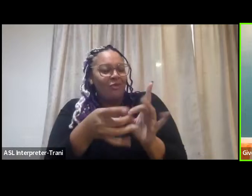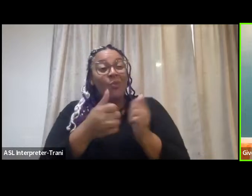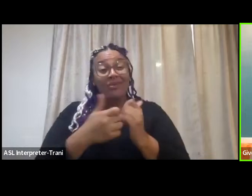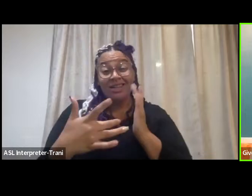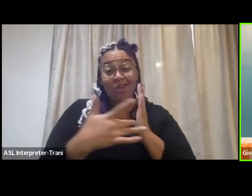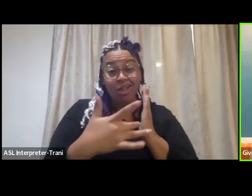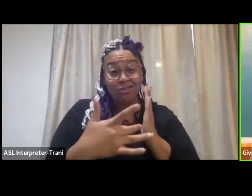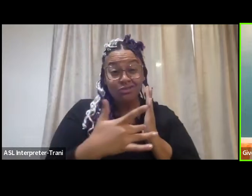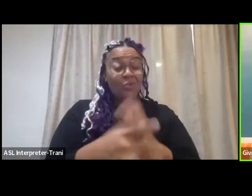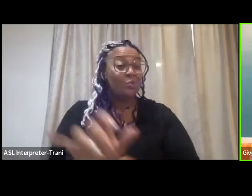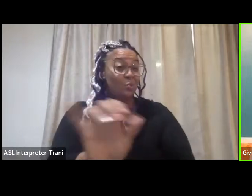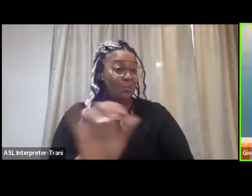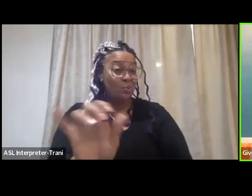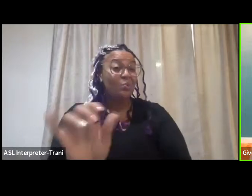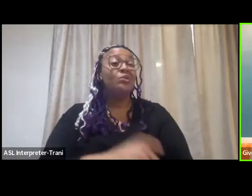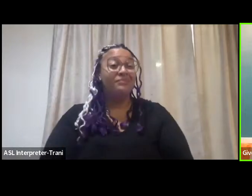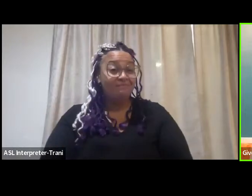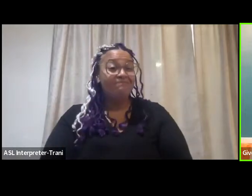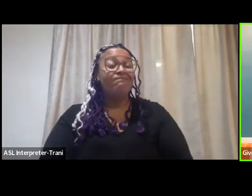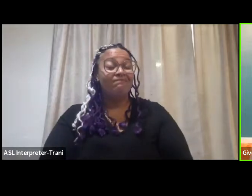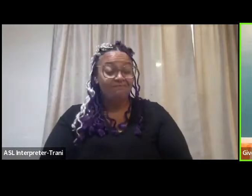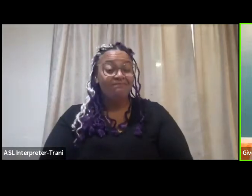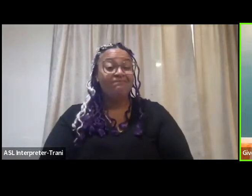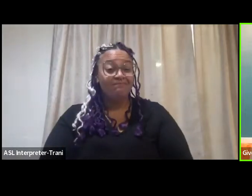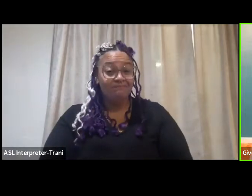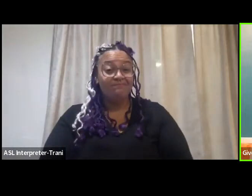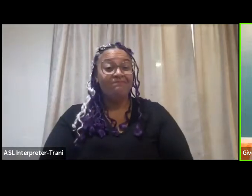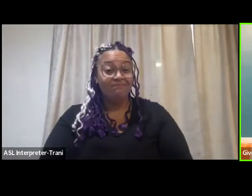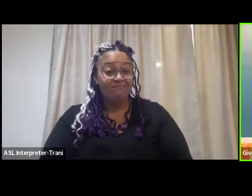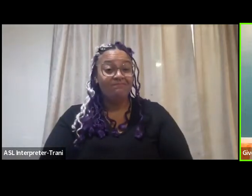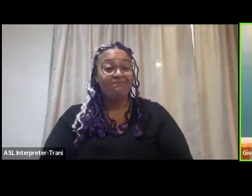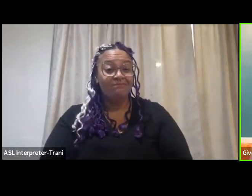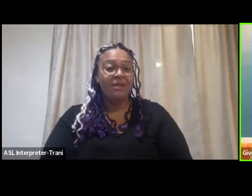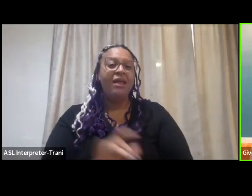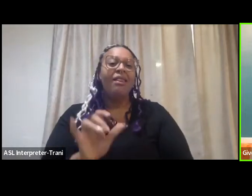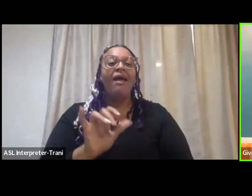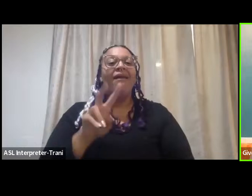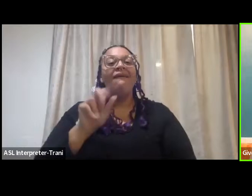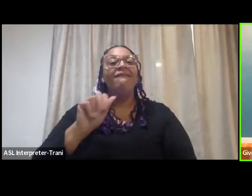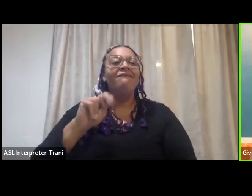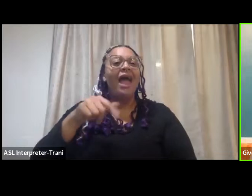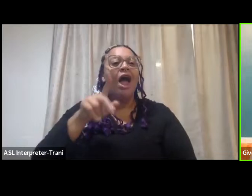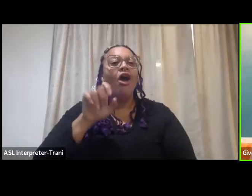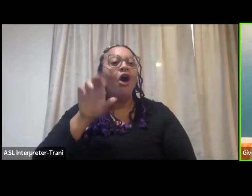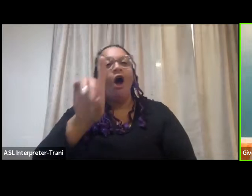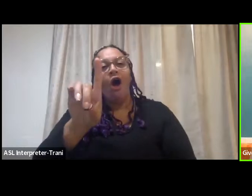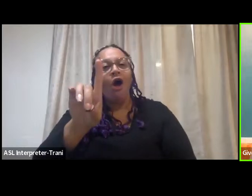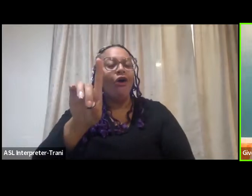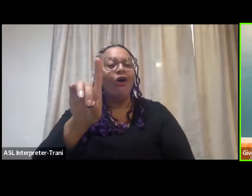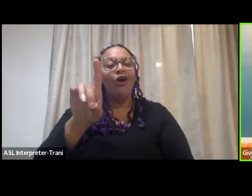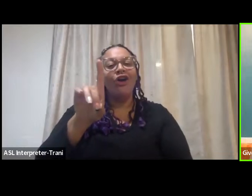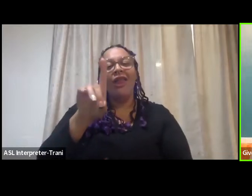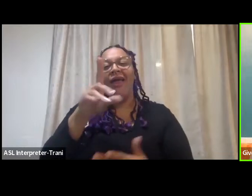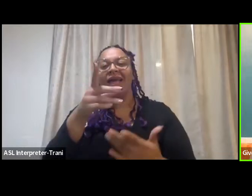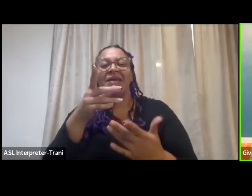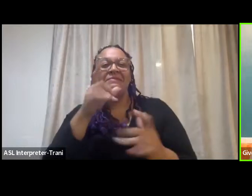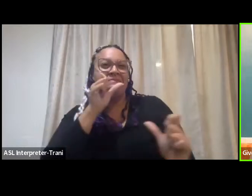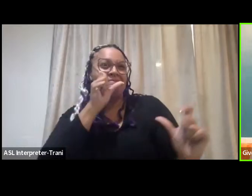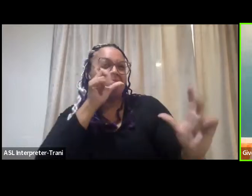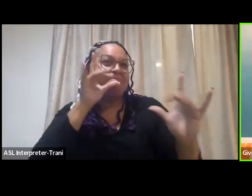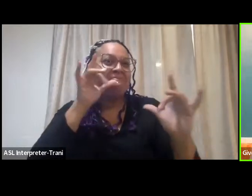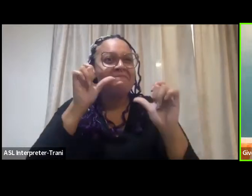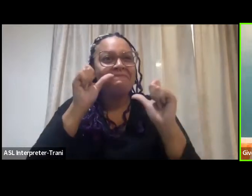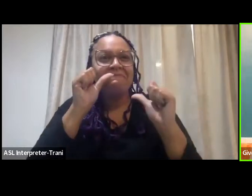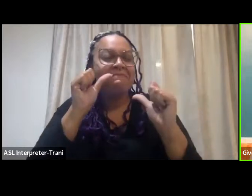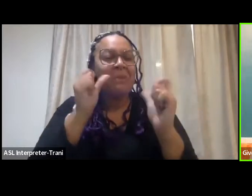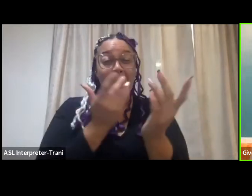technology too. Um, being on the vanguard, the cutting edge of whatever